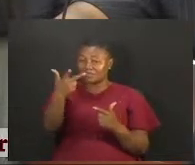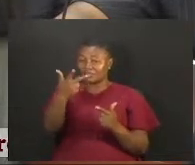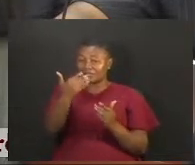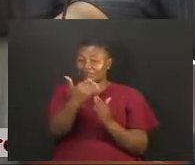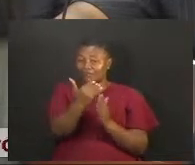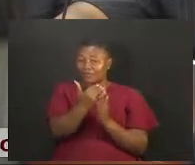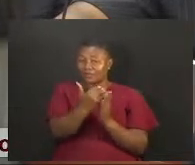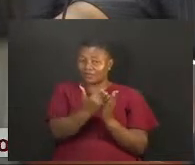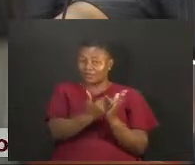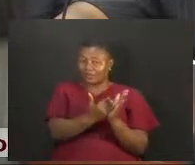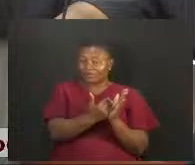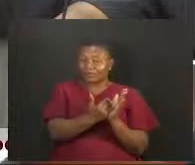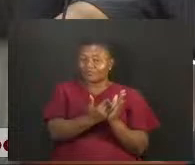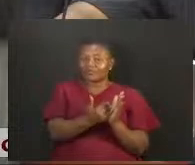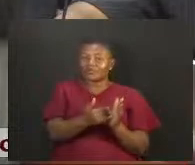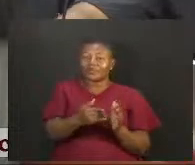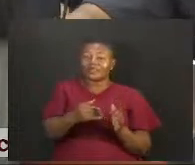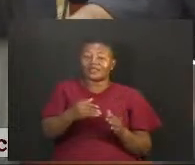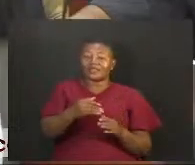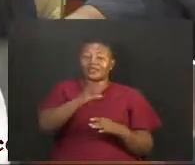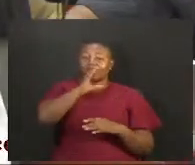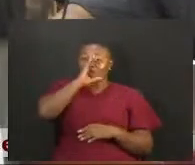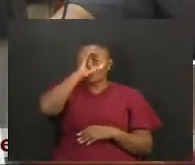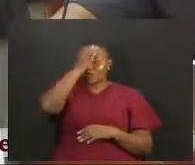Osunu Baya Nkitikiti.